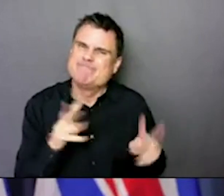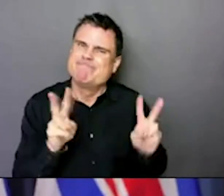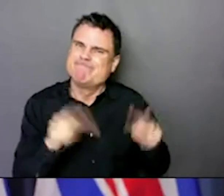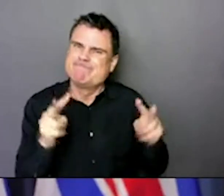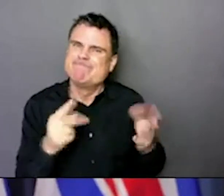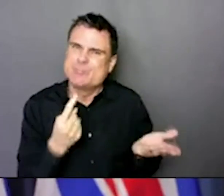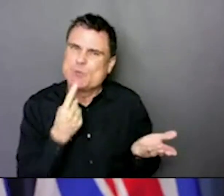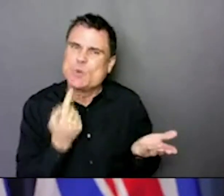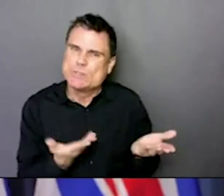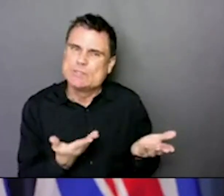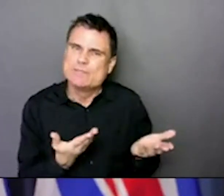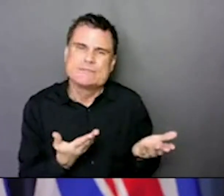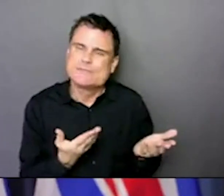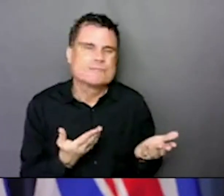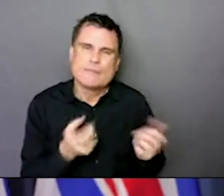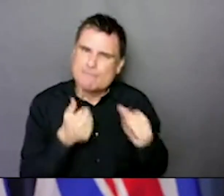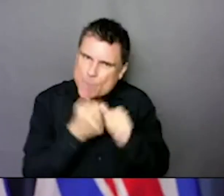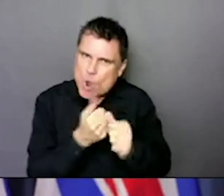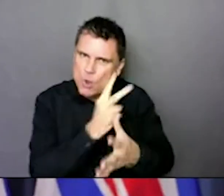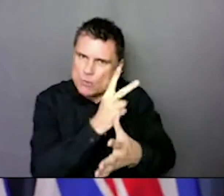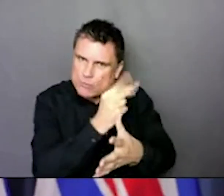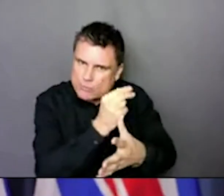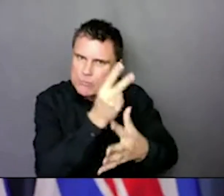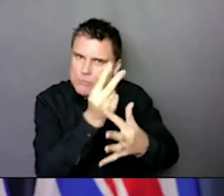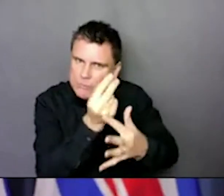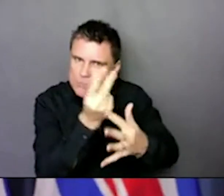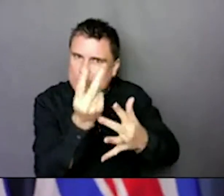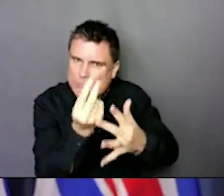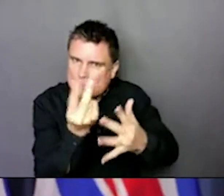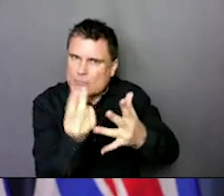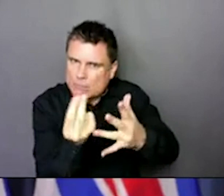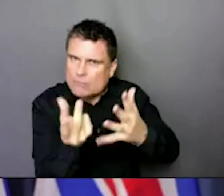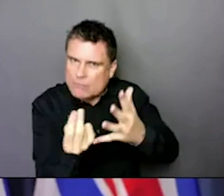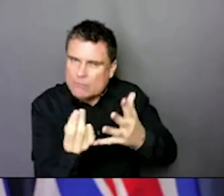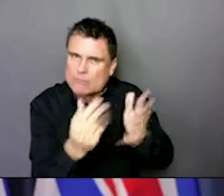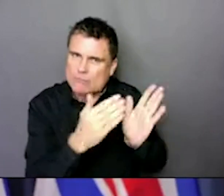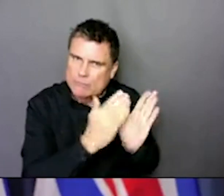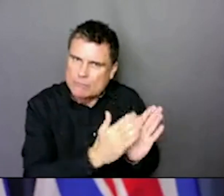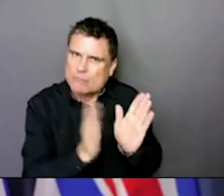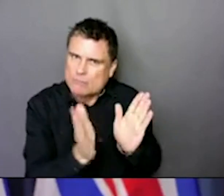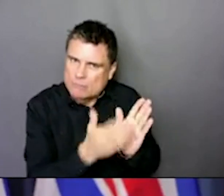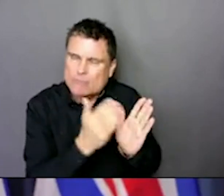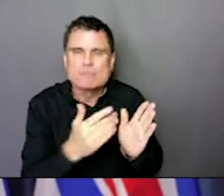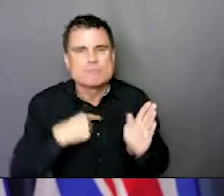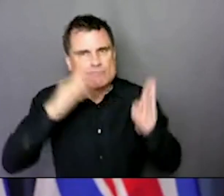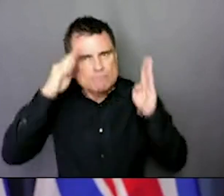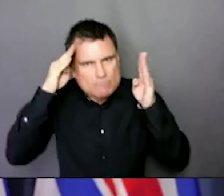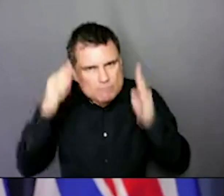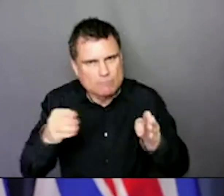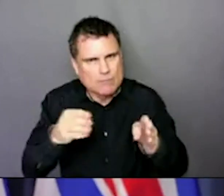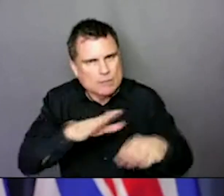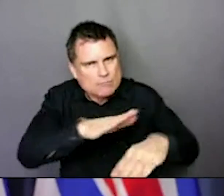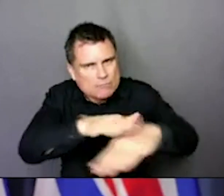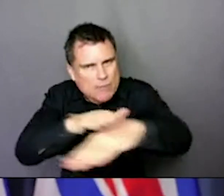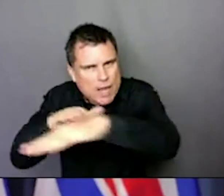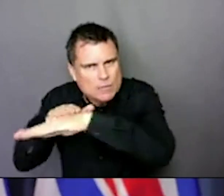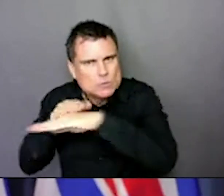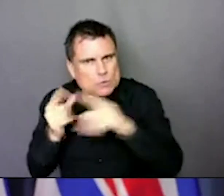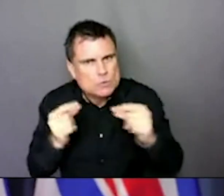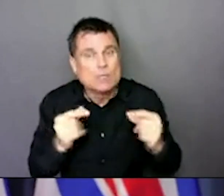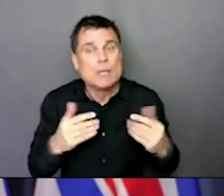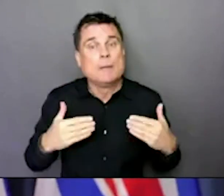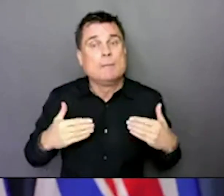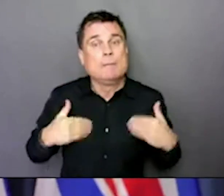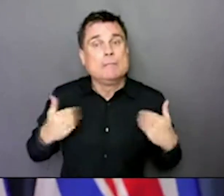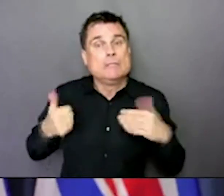not just in the next number of days, but in the months ahead. But when we do get, and Adrian and I and Dr. Henry will be talking about this next